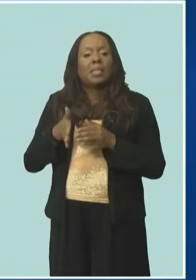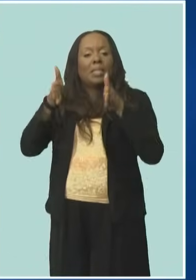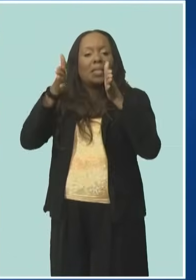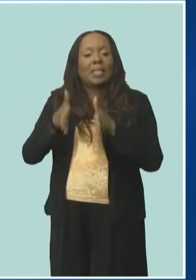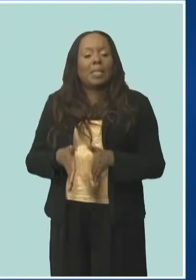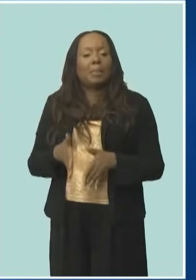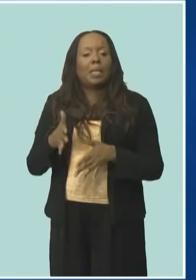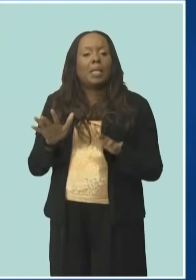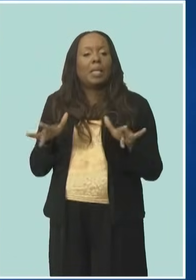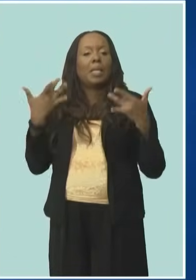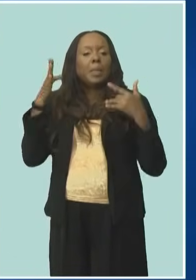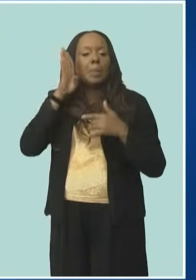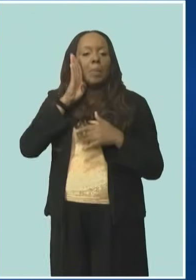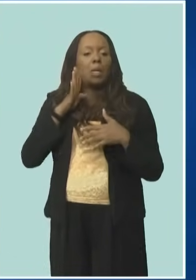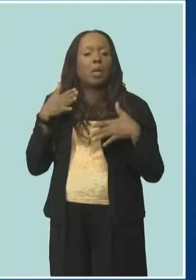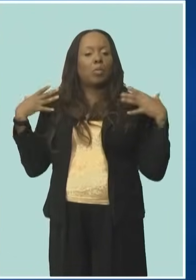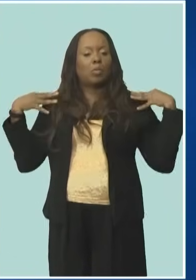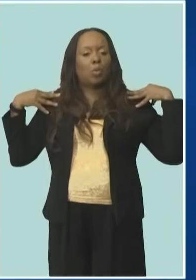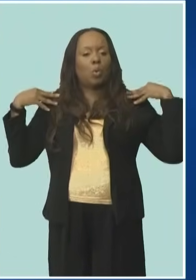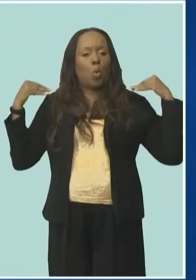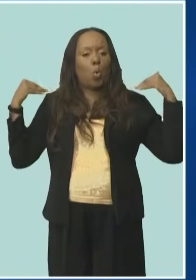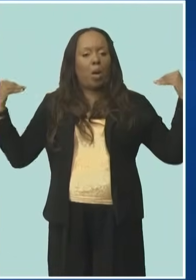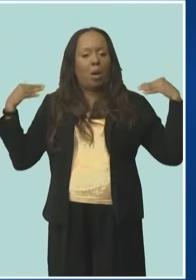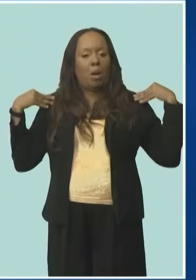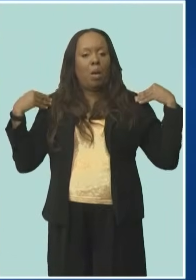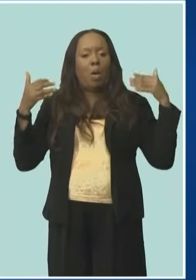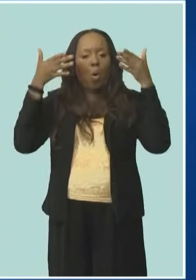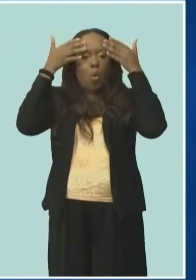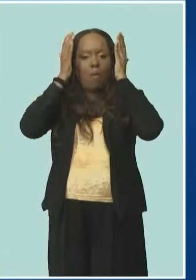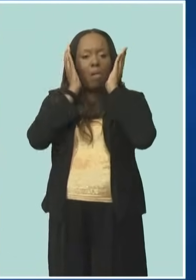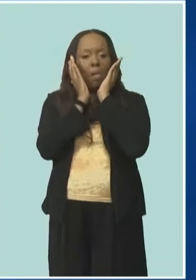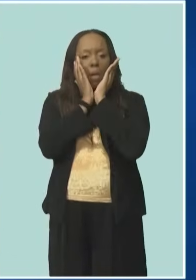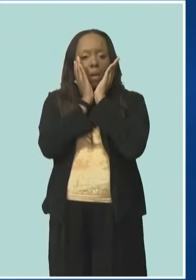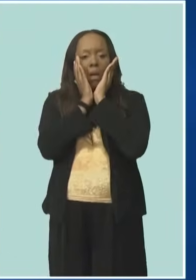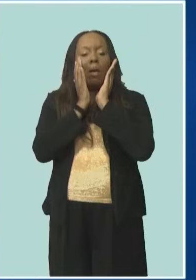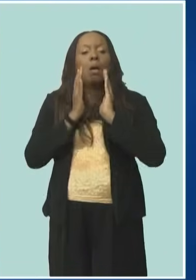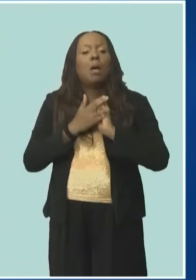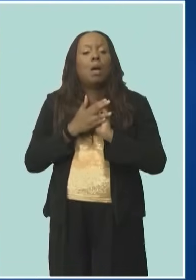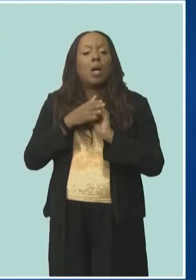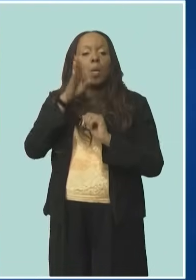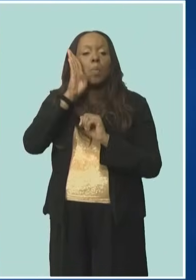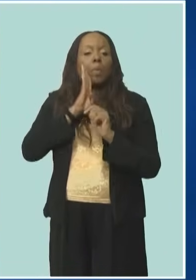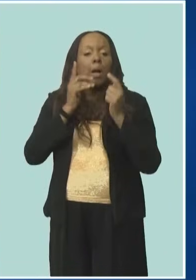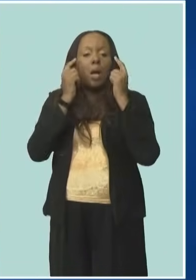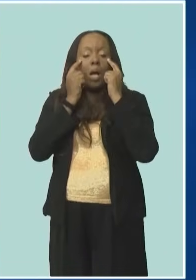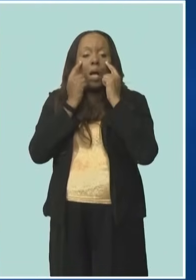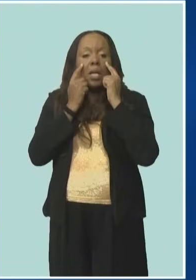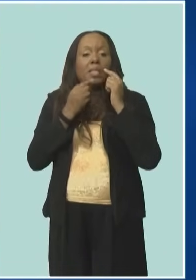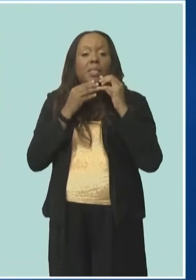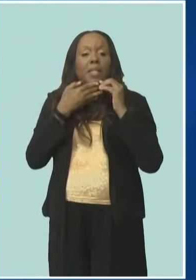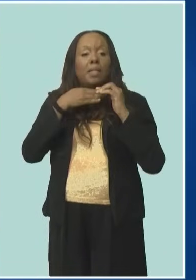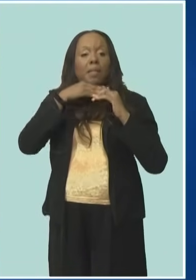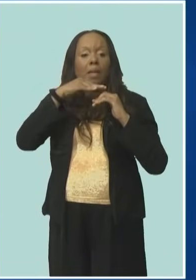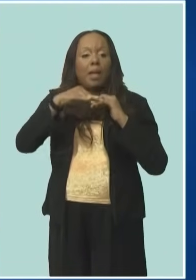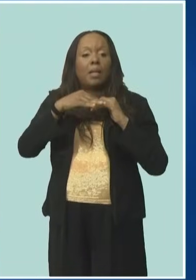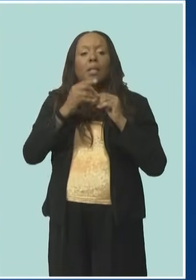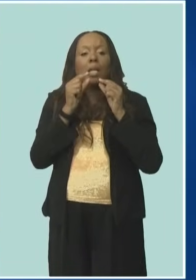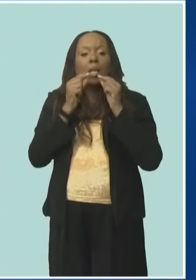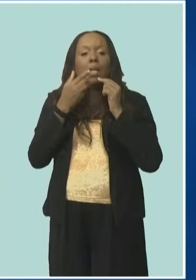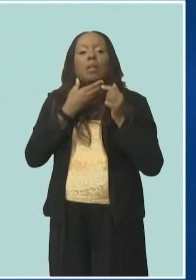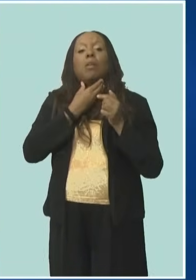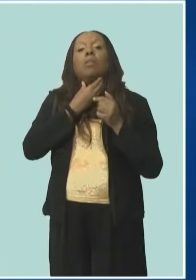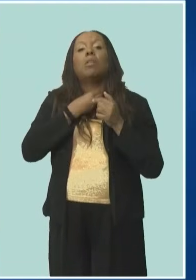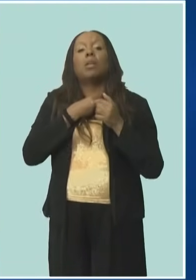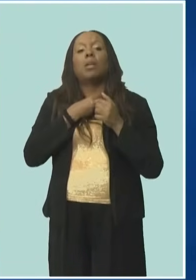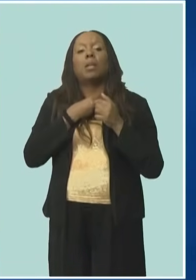square shoulders. She has an oval face, brown eyes, a flat chin, a long neck, thick lips, and both ears are